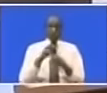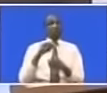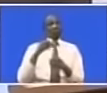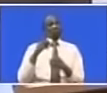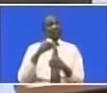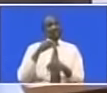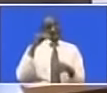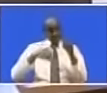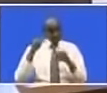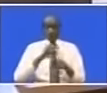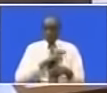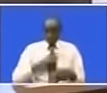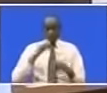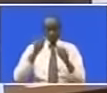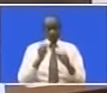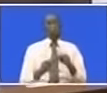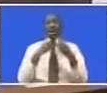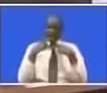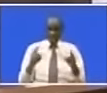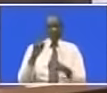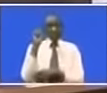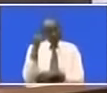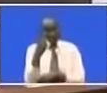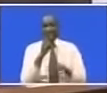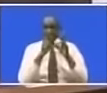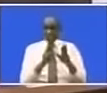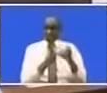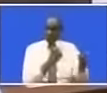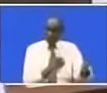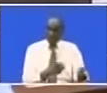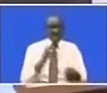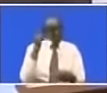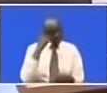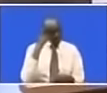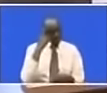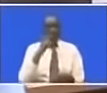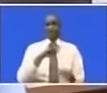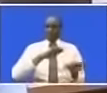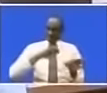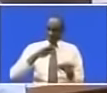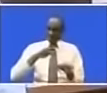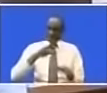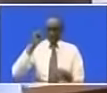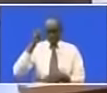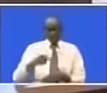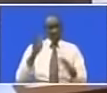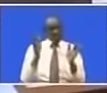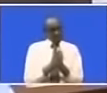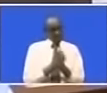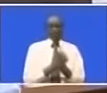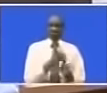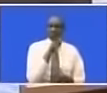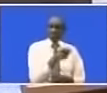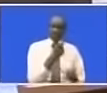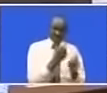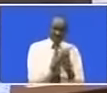Commission will have its first press briefing to announce the first set of results. Remember, just parliamentary and presidential for now. Civic election